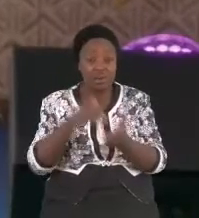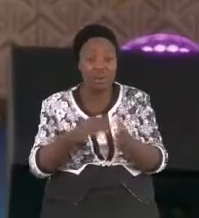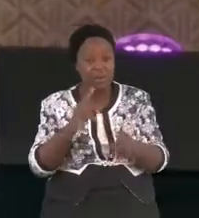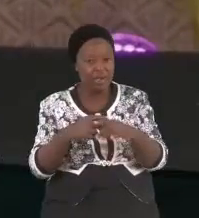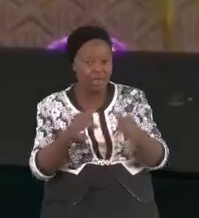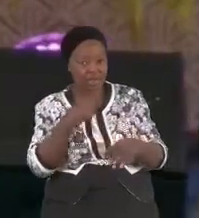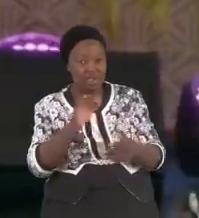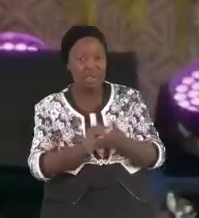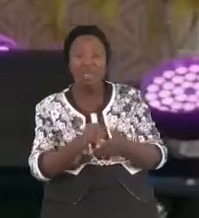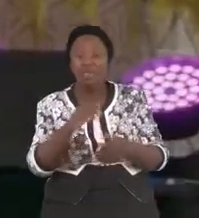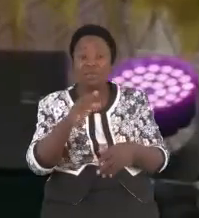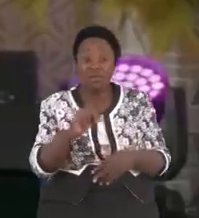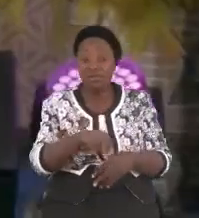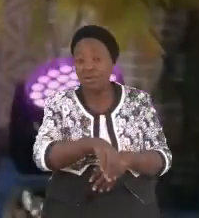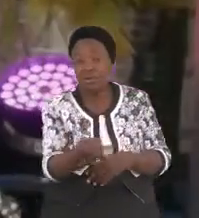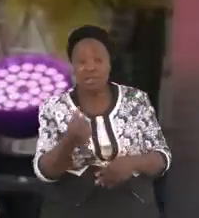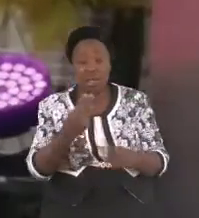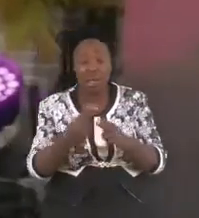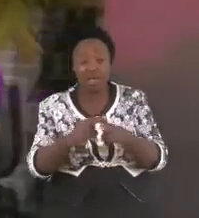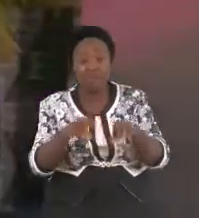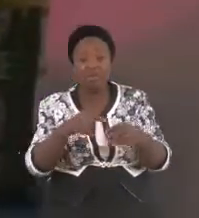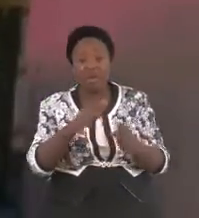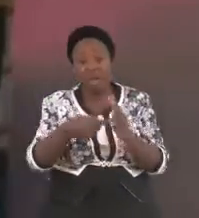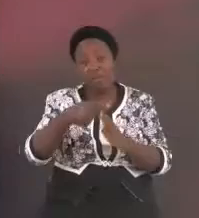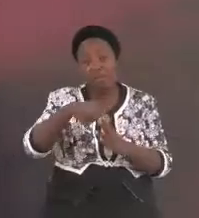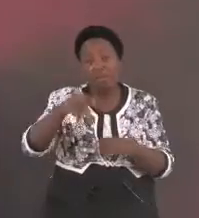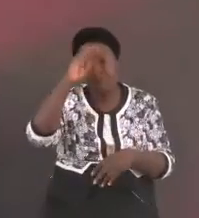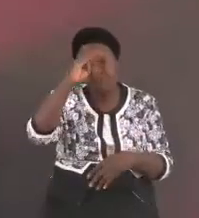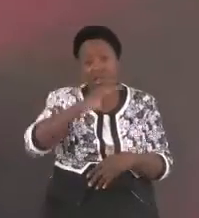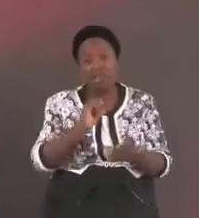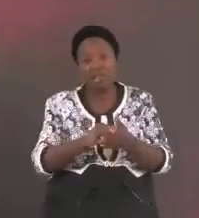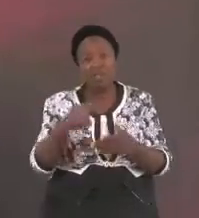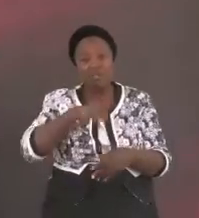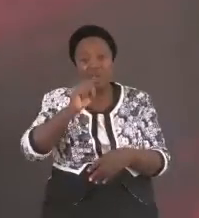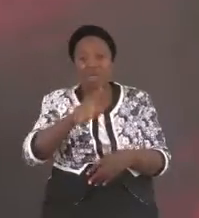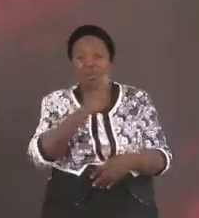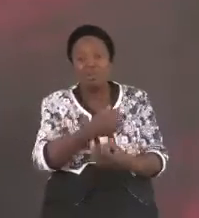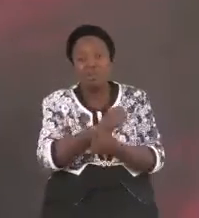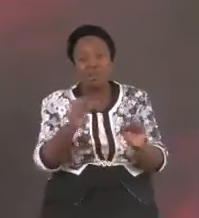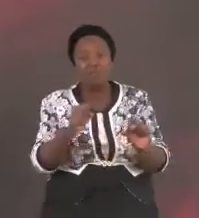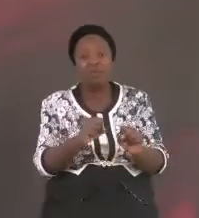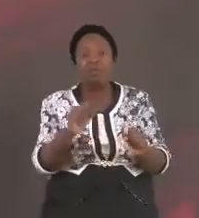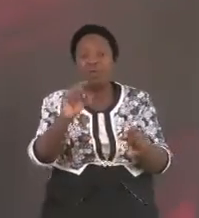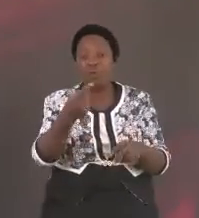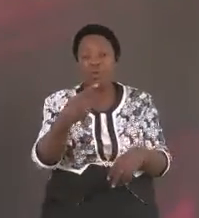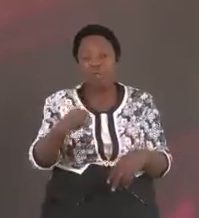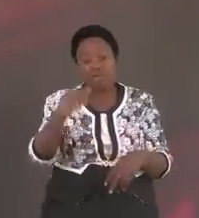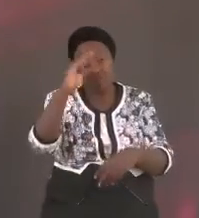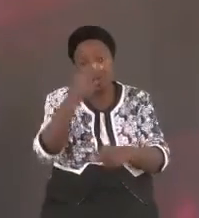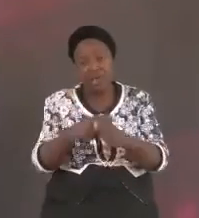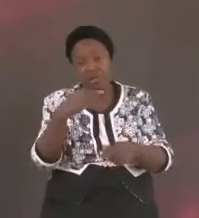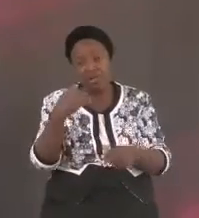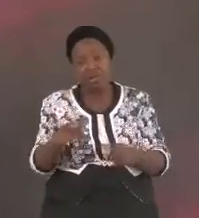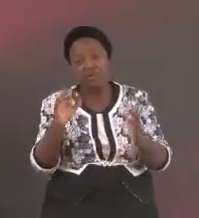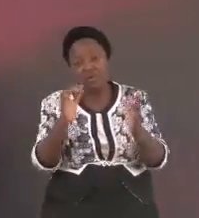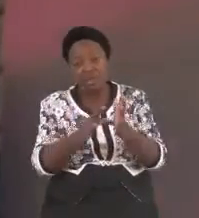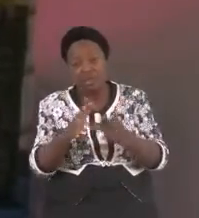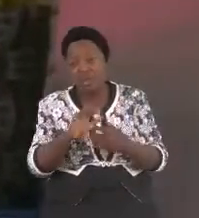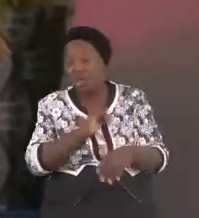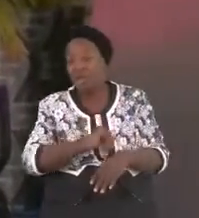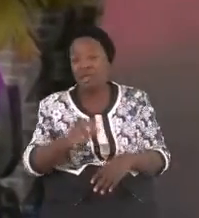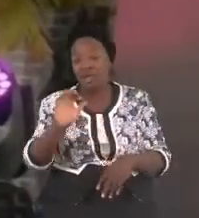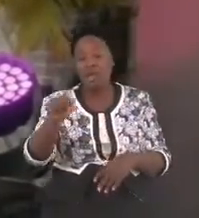whereby we must be seen only the name of jesus apollo said i don't know about that all i know is the